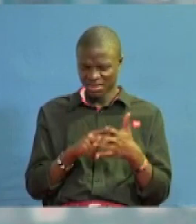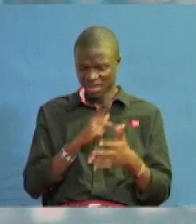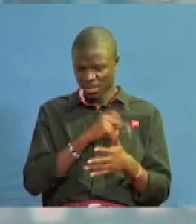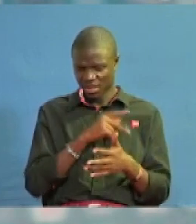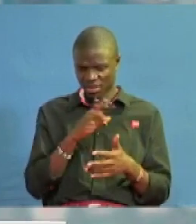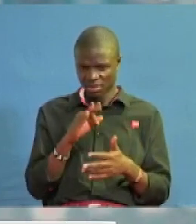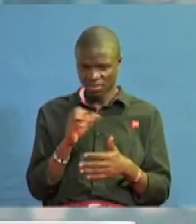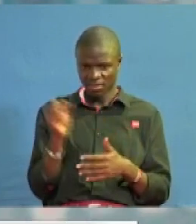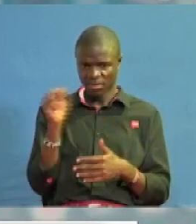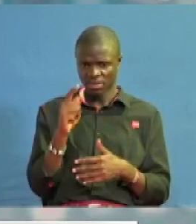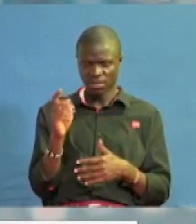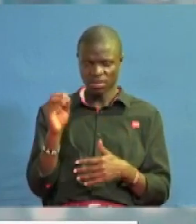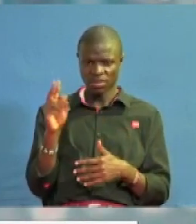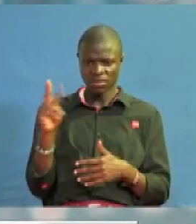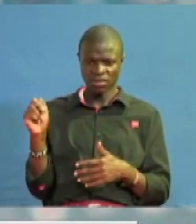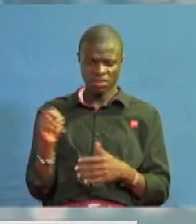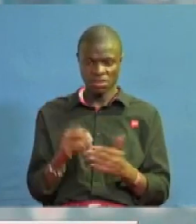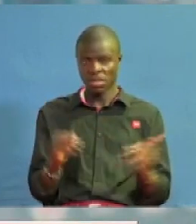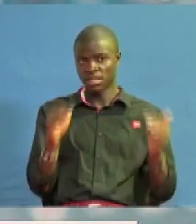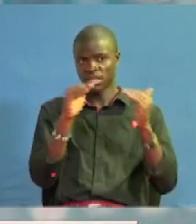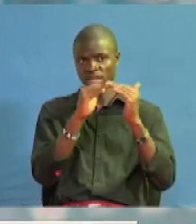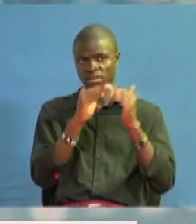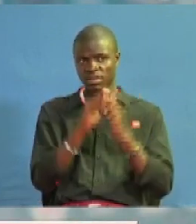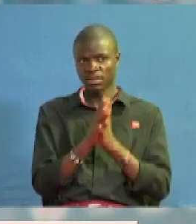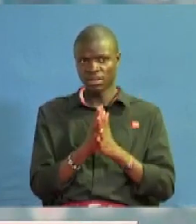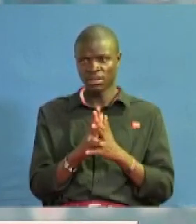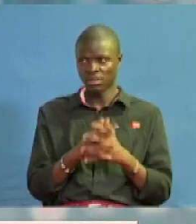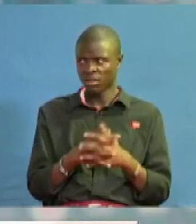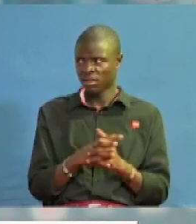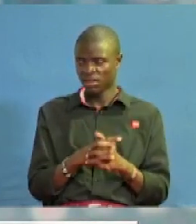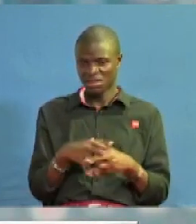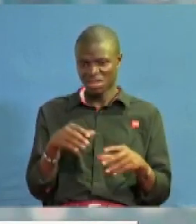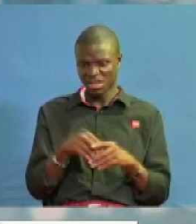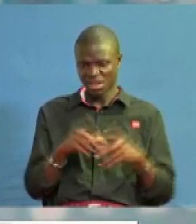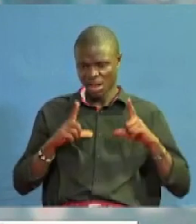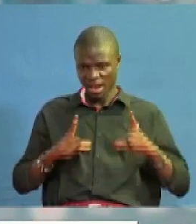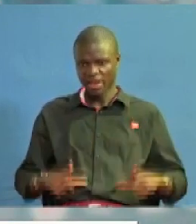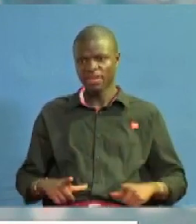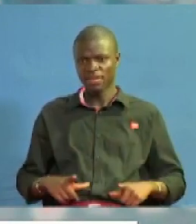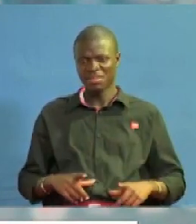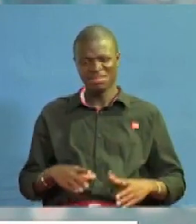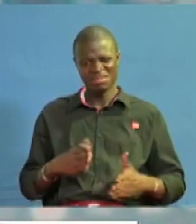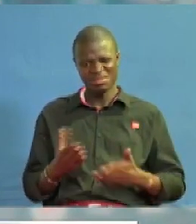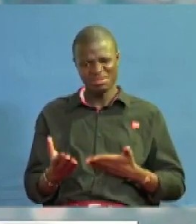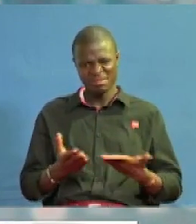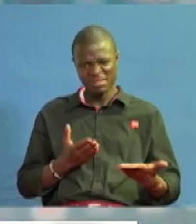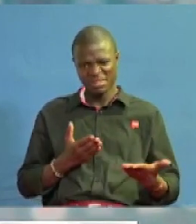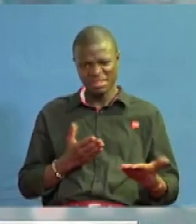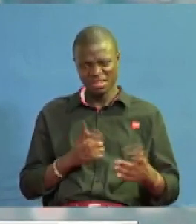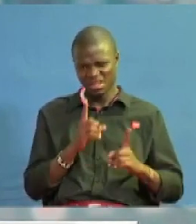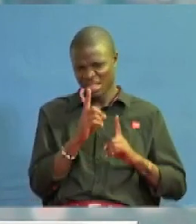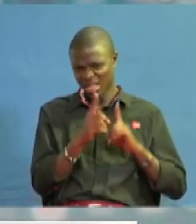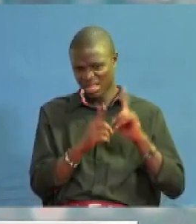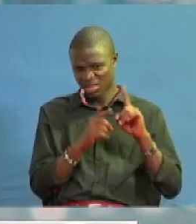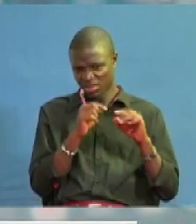to buy. Okay. And then also your, let's say, where you are at in life will direct you to